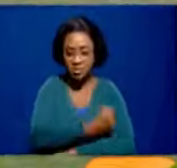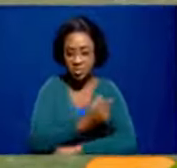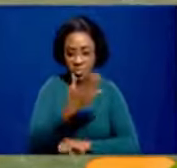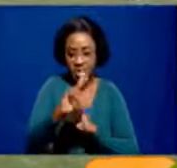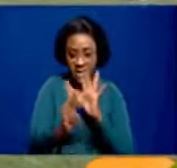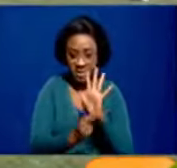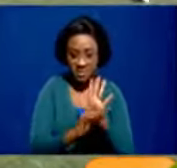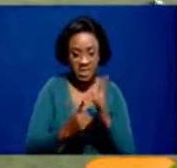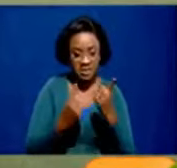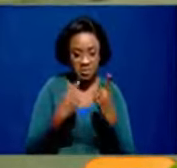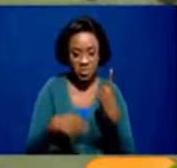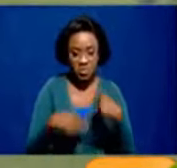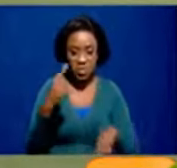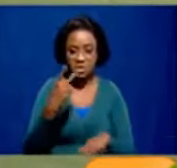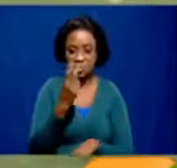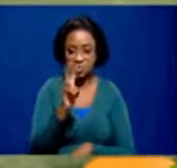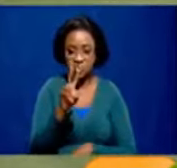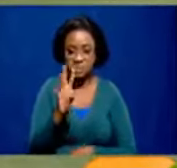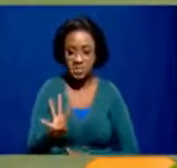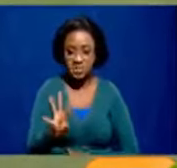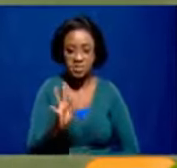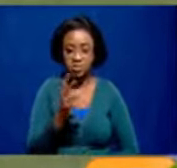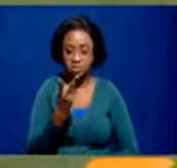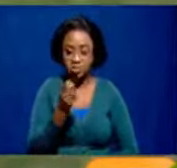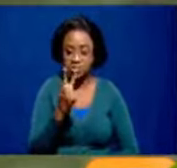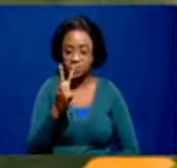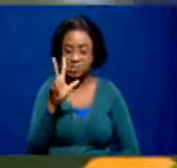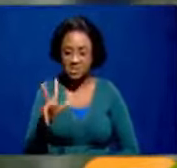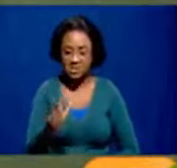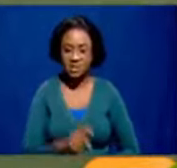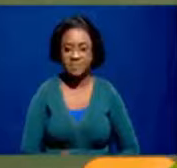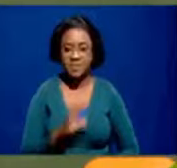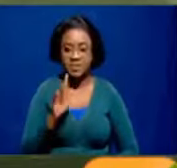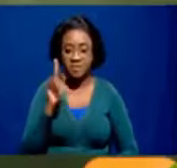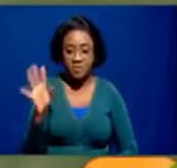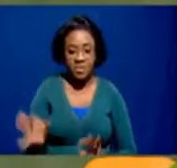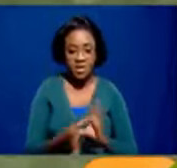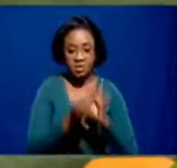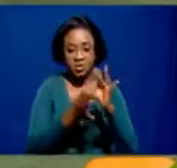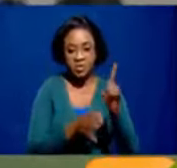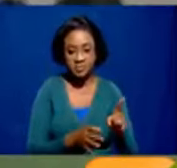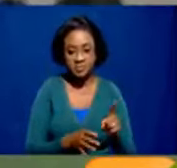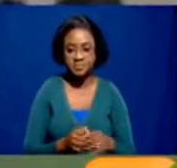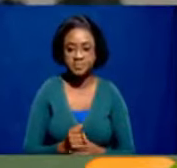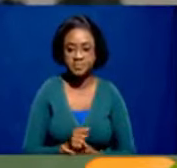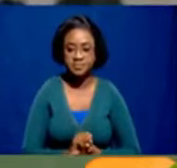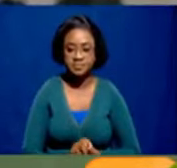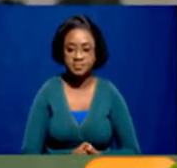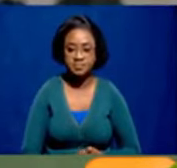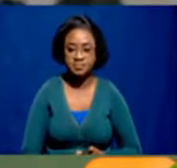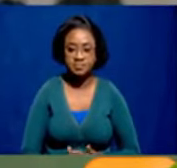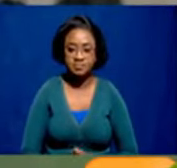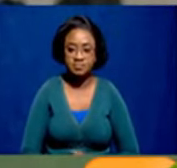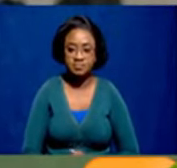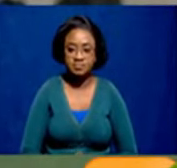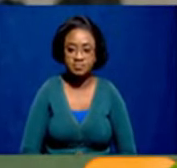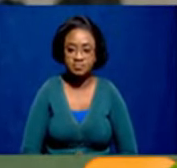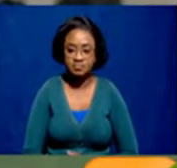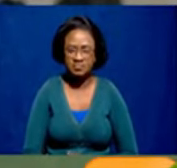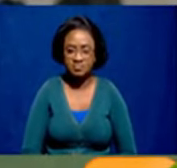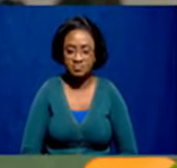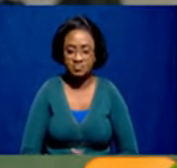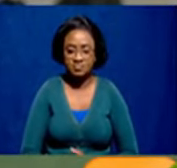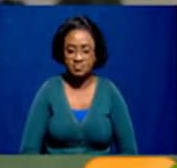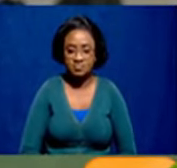2023. This is how the MVP from the school's championship got to Nastic Academy. I got the chance to go